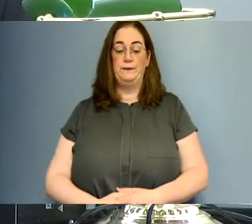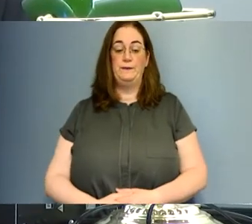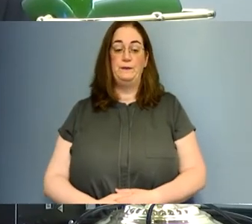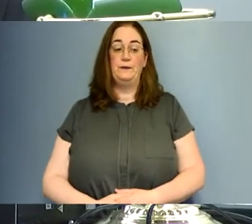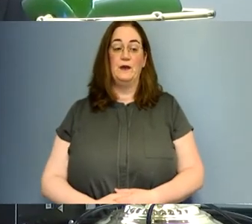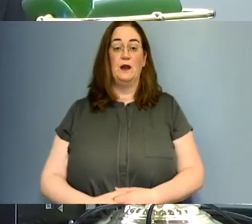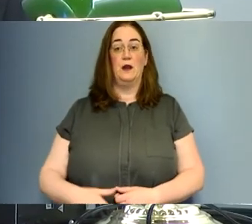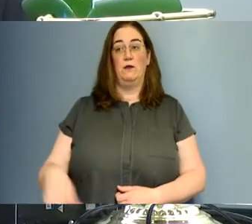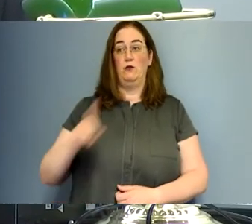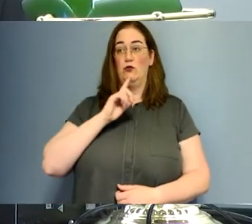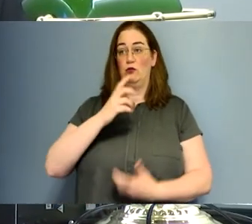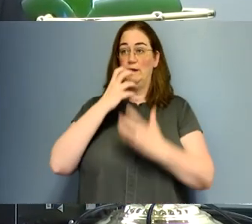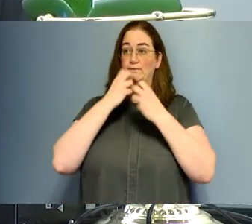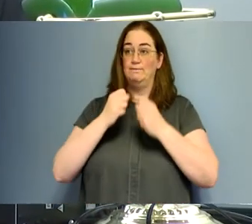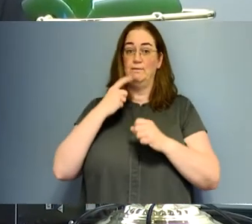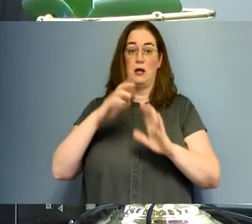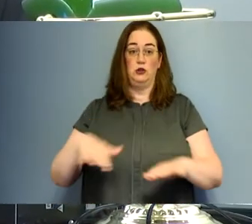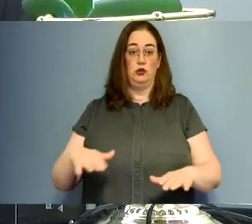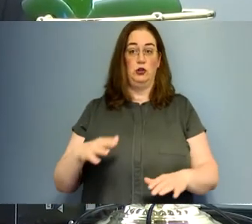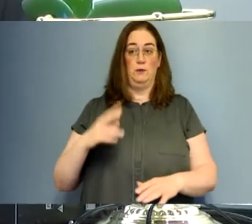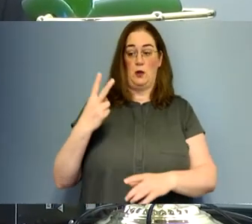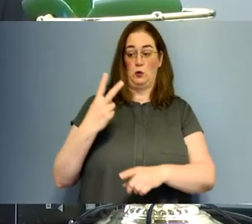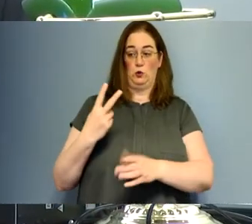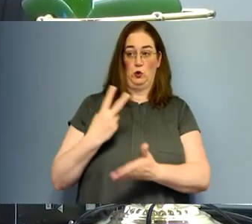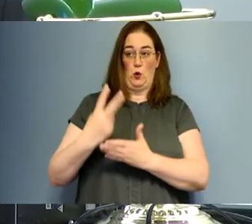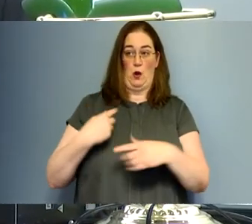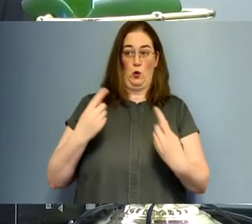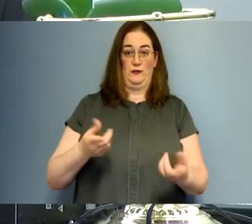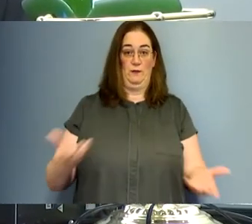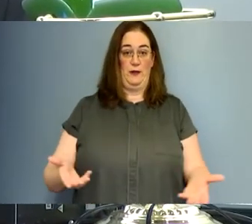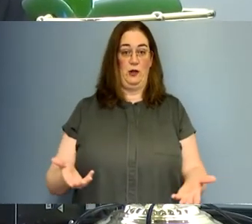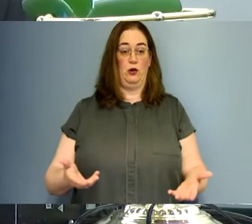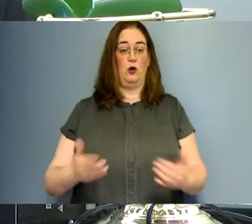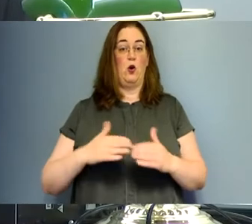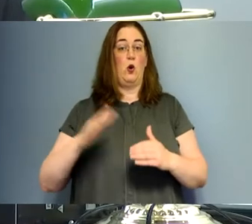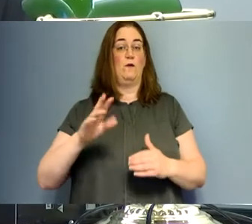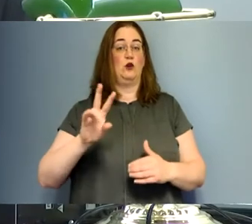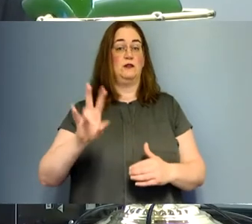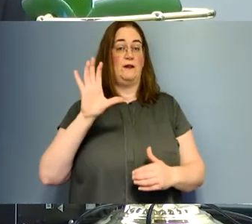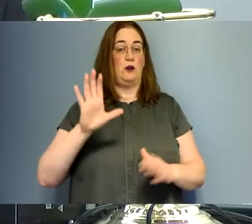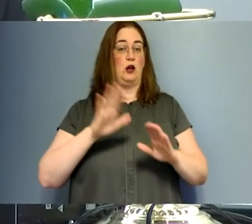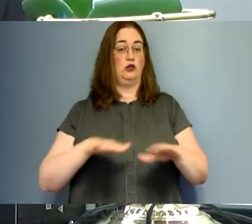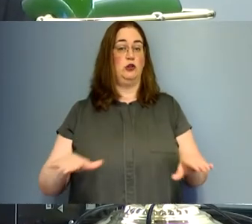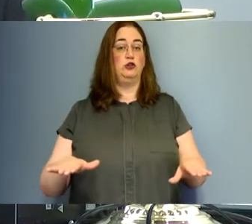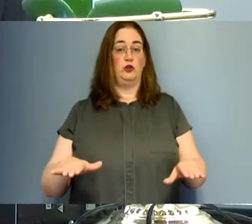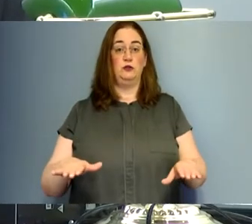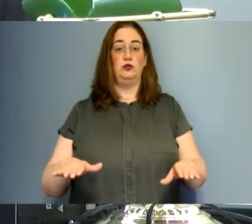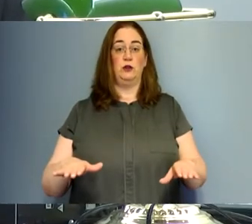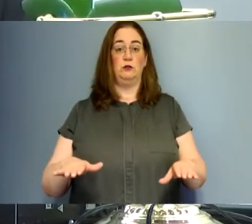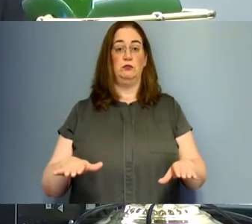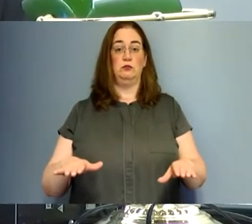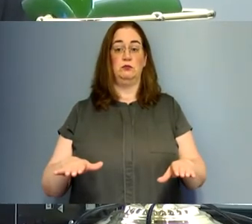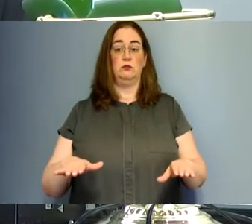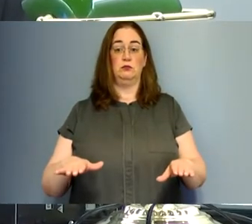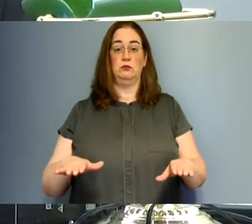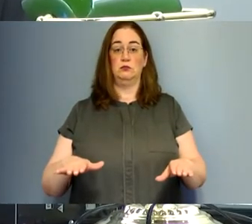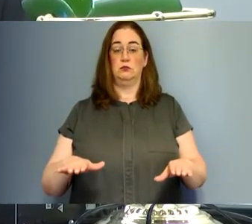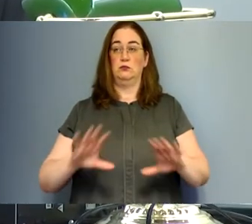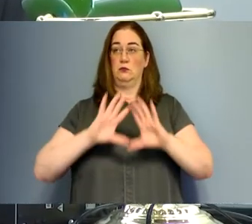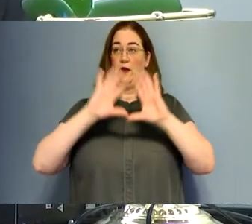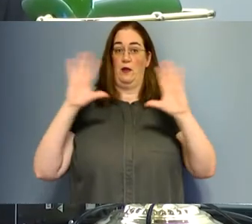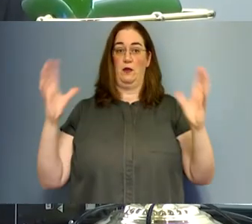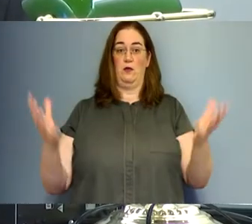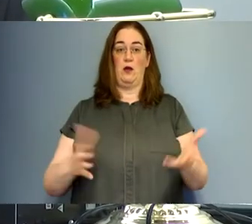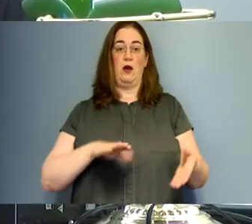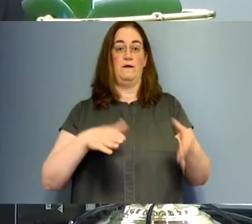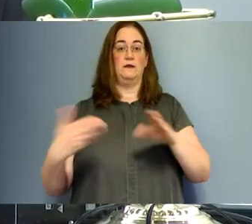care about children, in the past 2 hours we've been here, over 700 children across the planet have